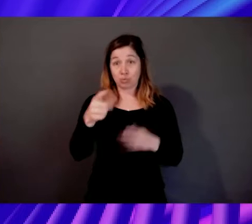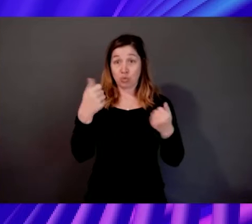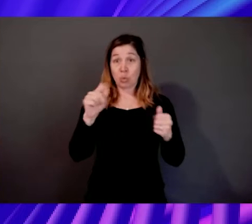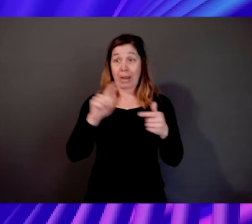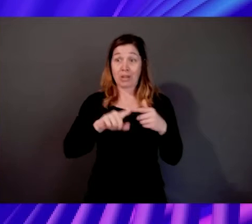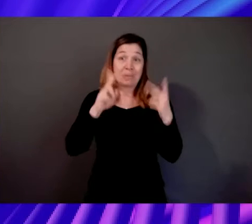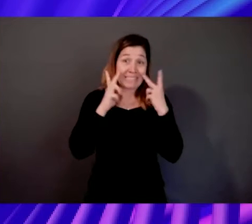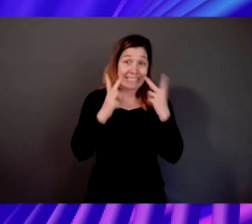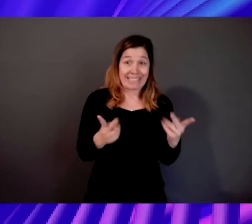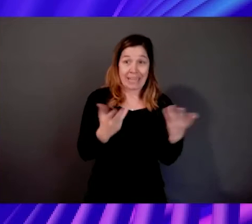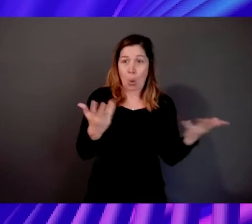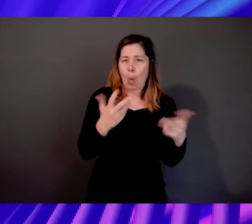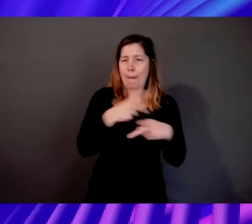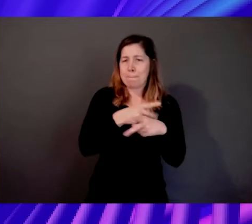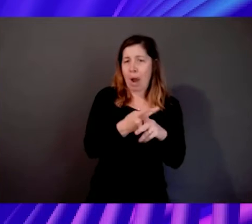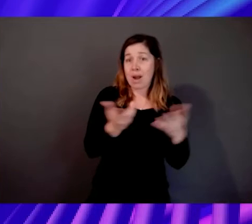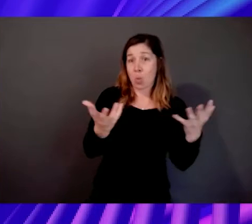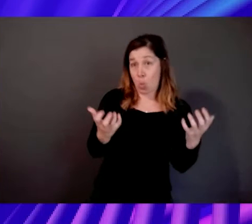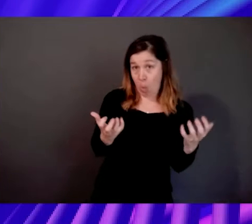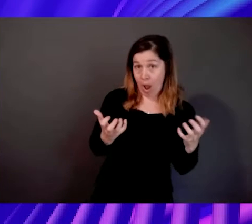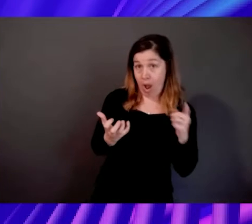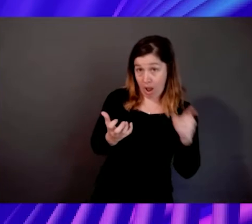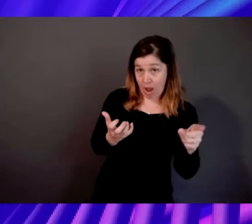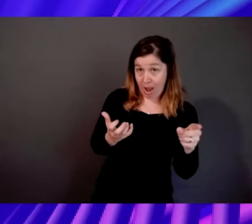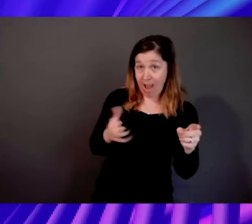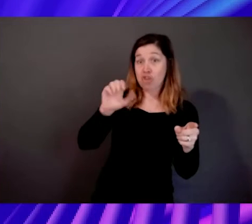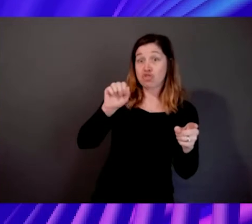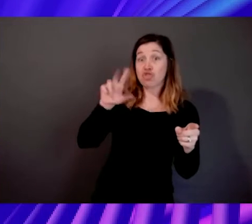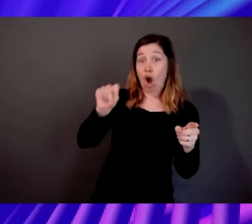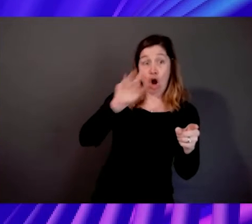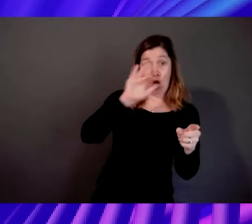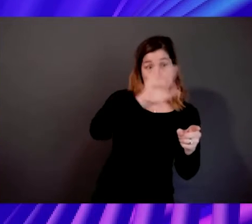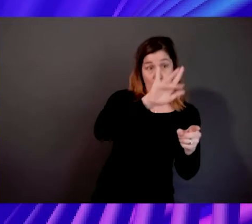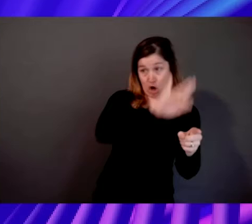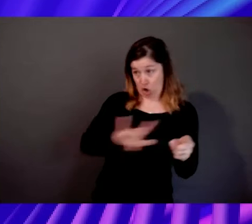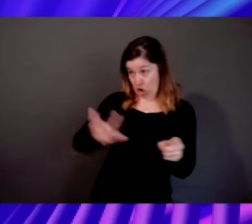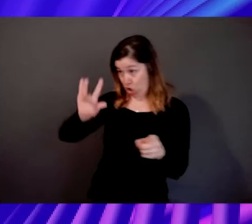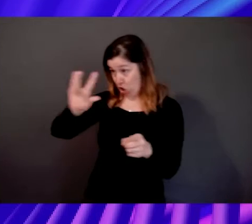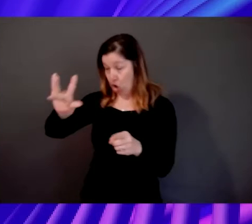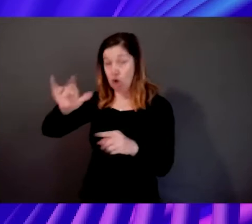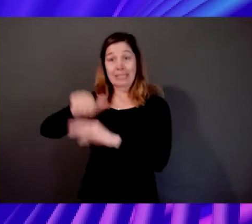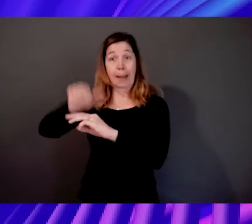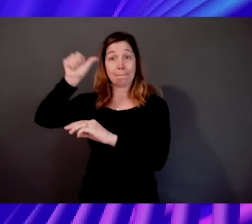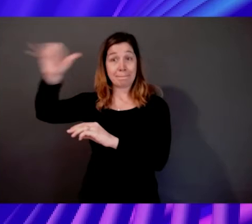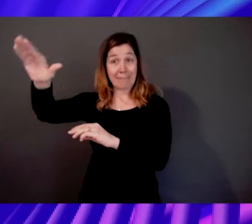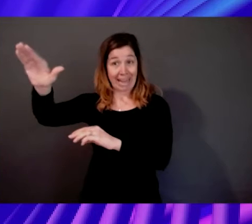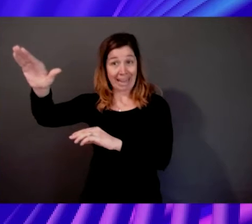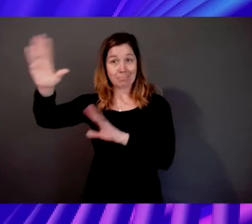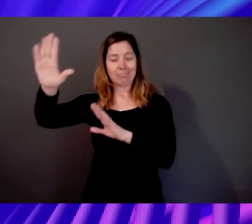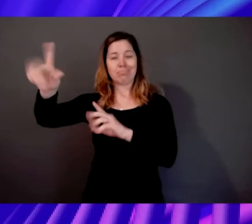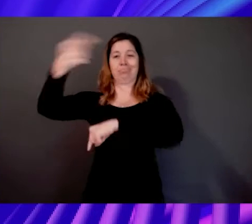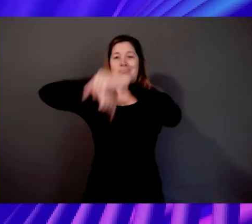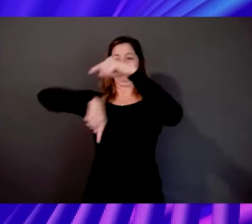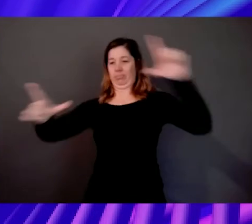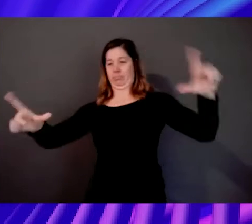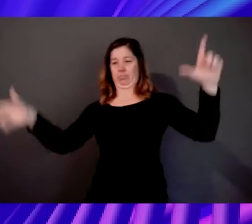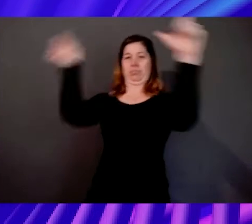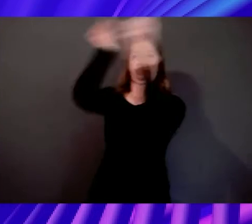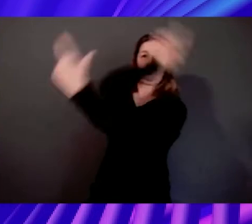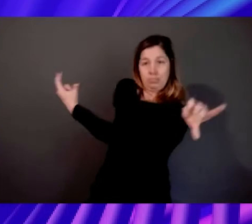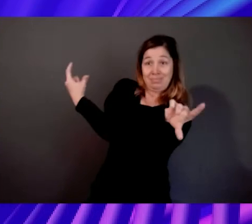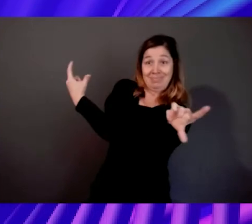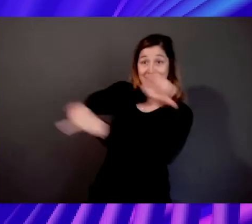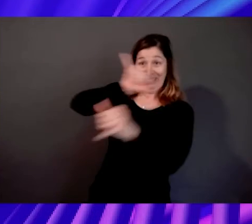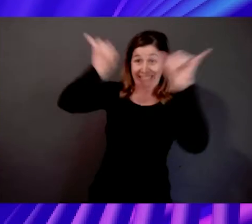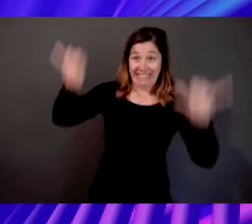item you want, and then you add to the cart, and then you submit it. And let's assume that the backend system is built using the orchestration